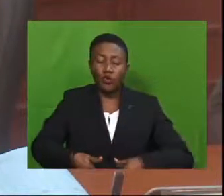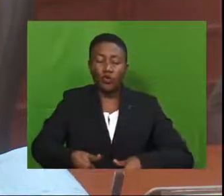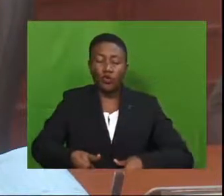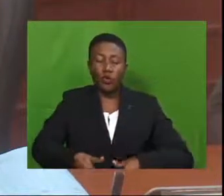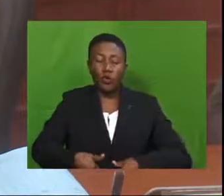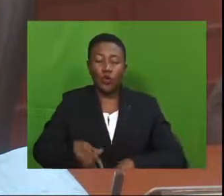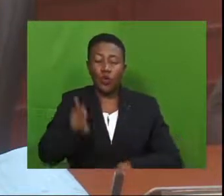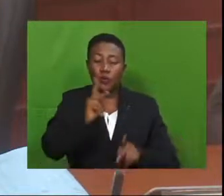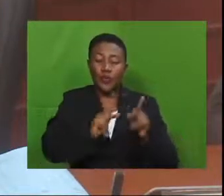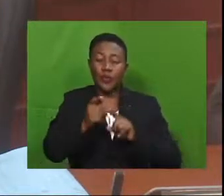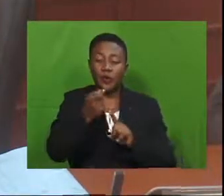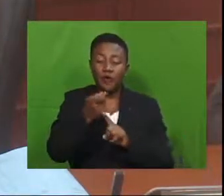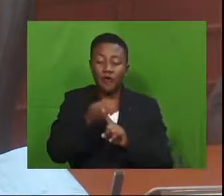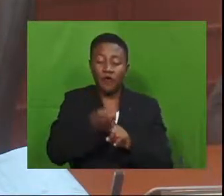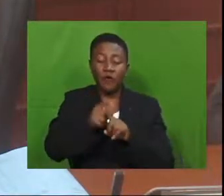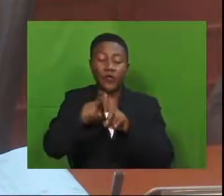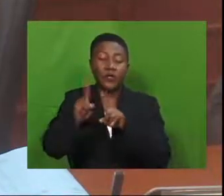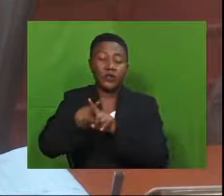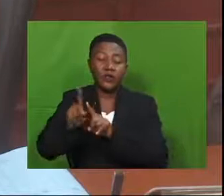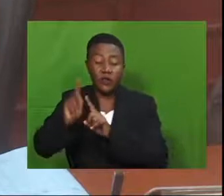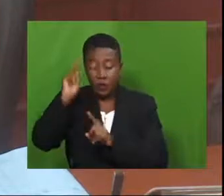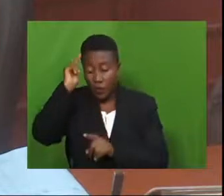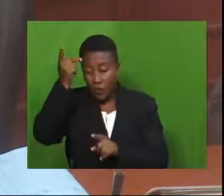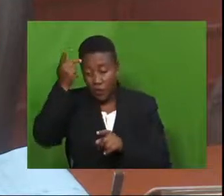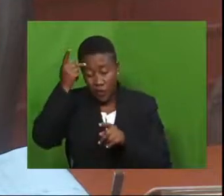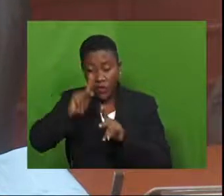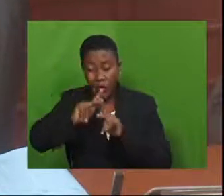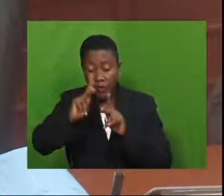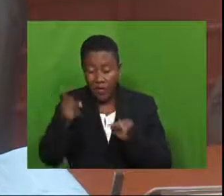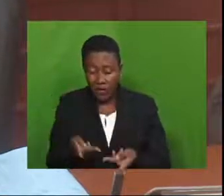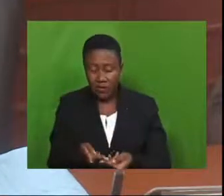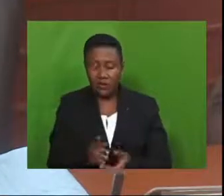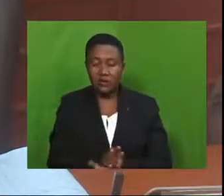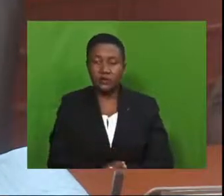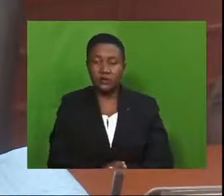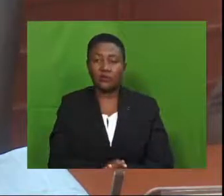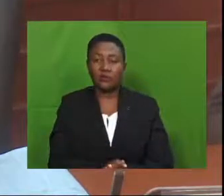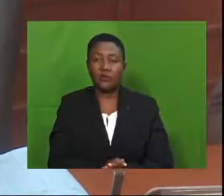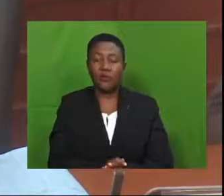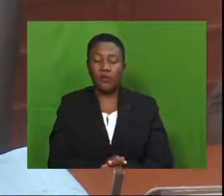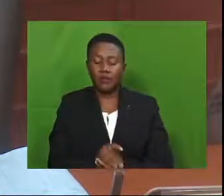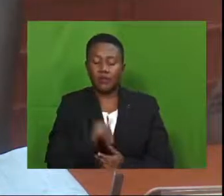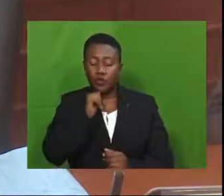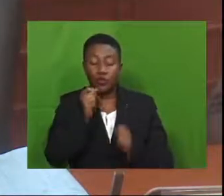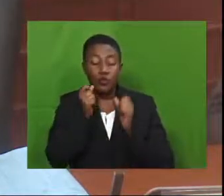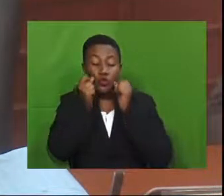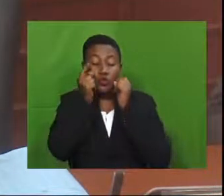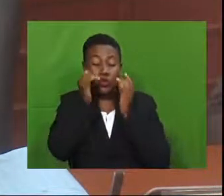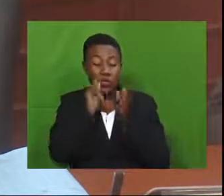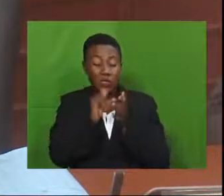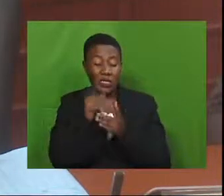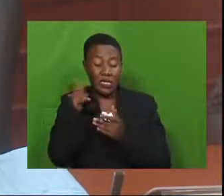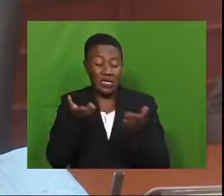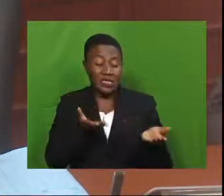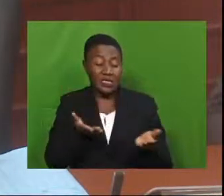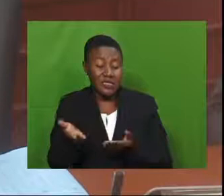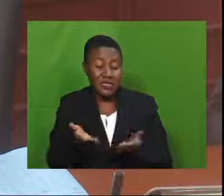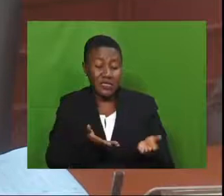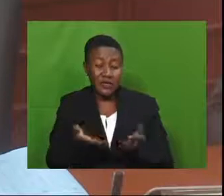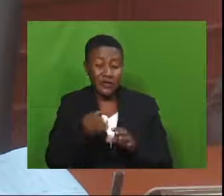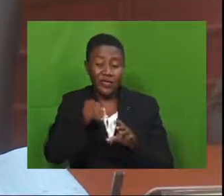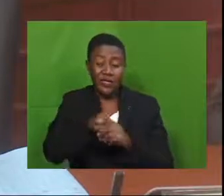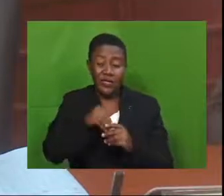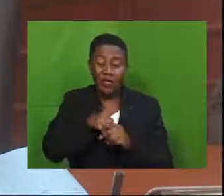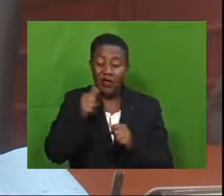to embark on successful political careers. Mr. Speaker, it's not surprising that he served virtually in every